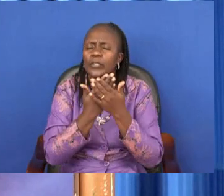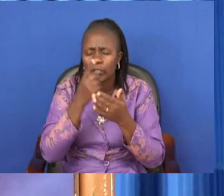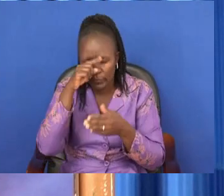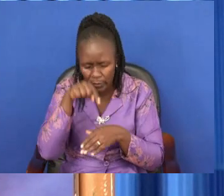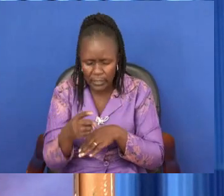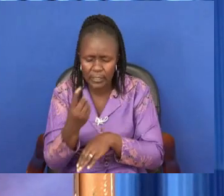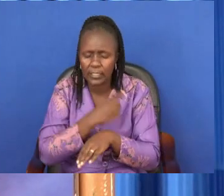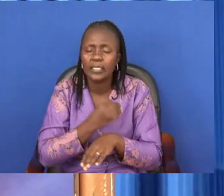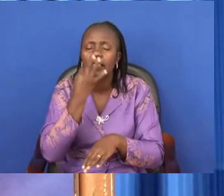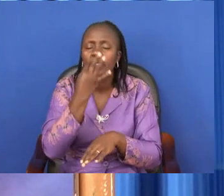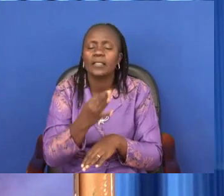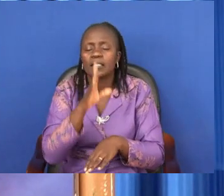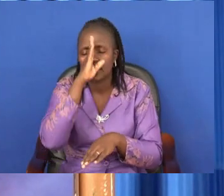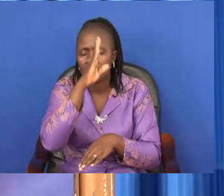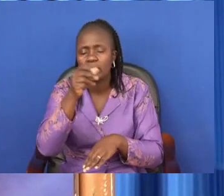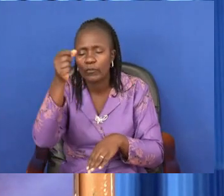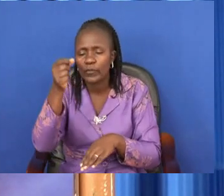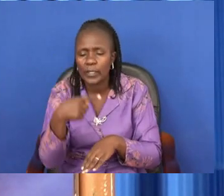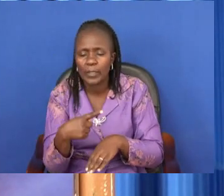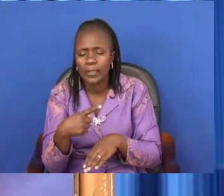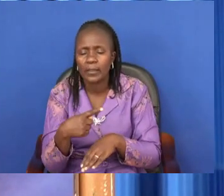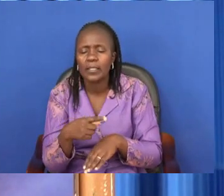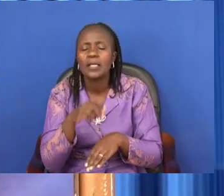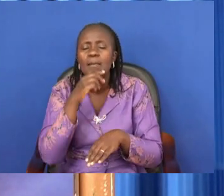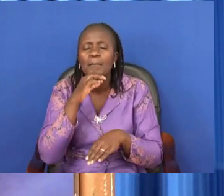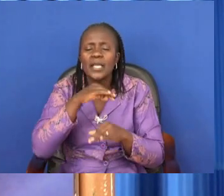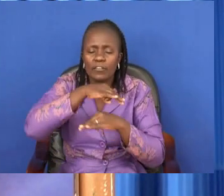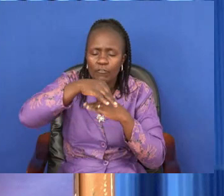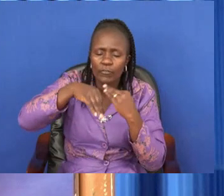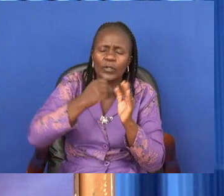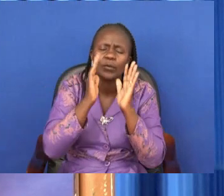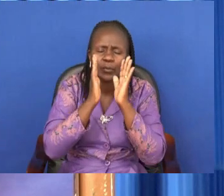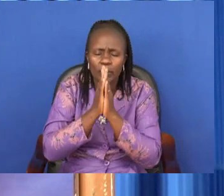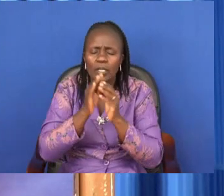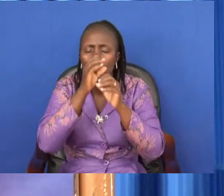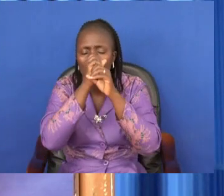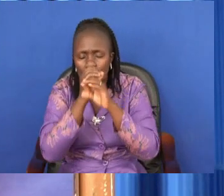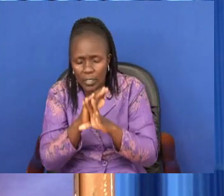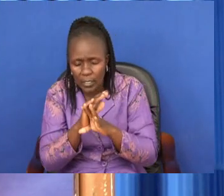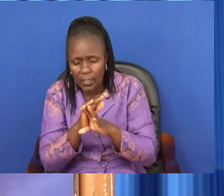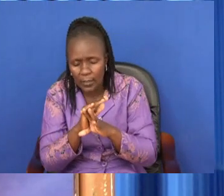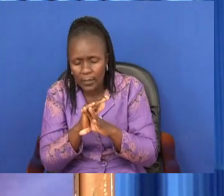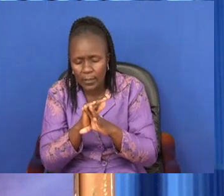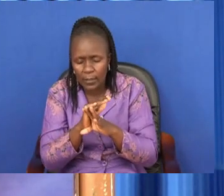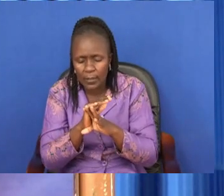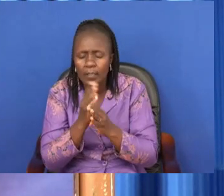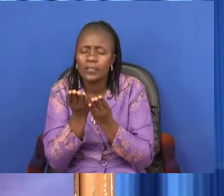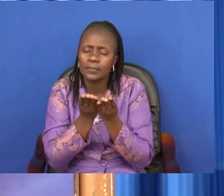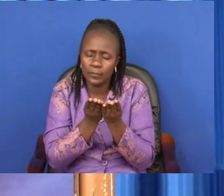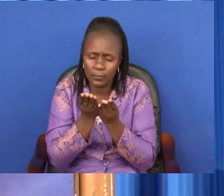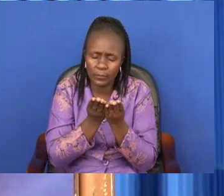this being the third Sunday of the month, which is a men's fellowship. We pray that you'll bless this